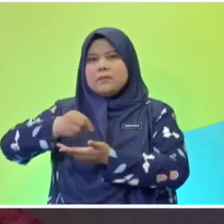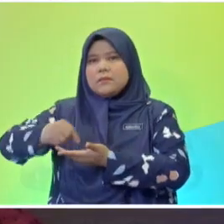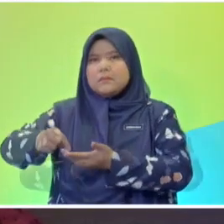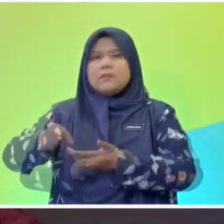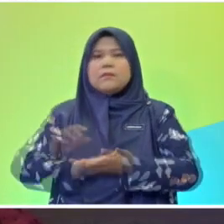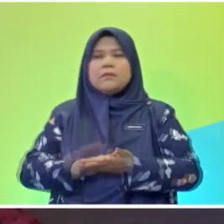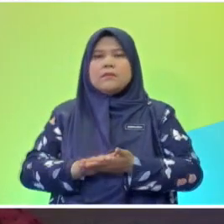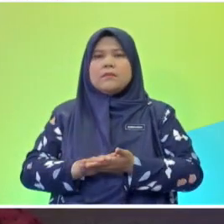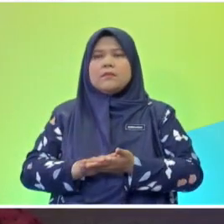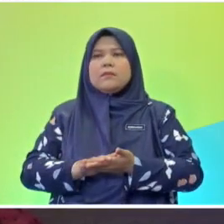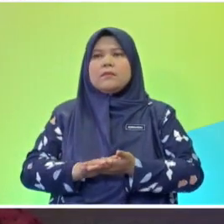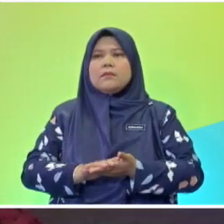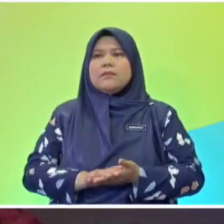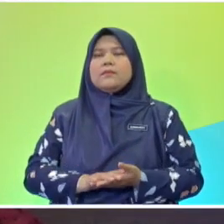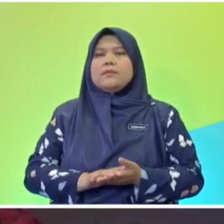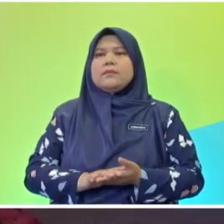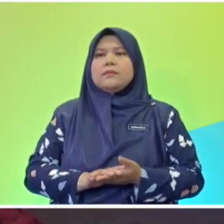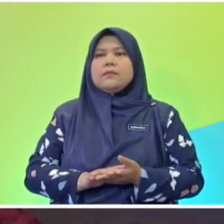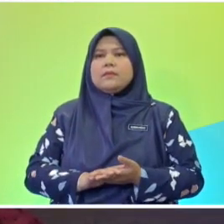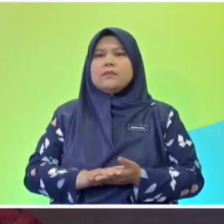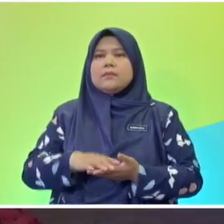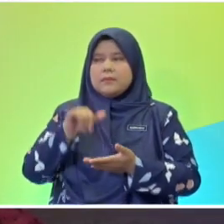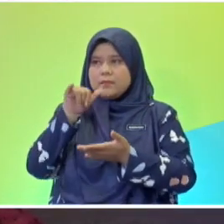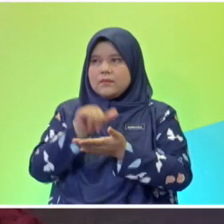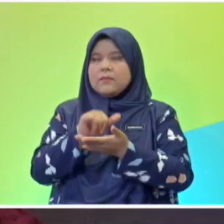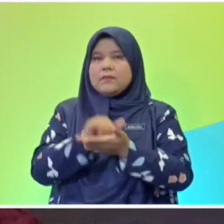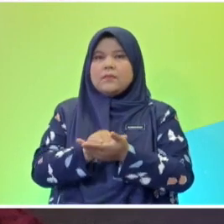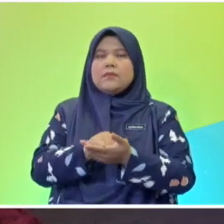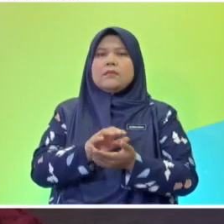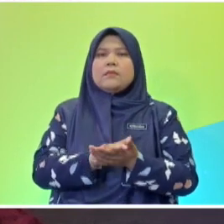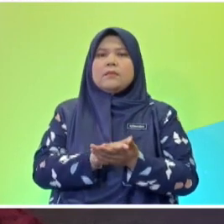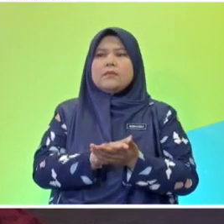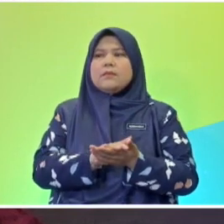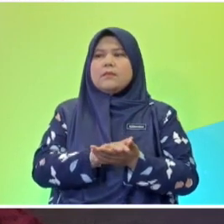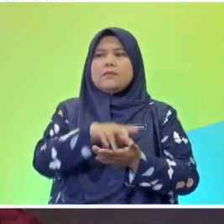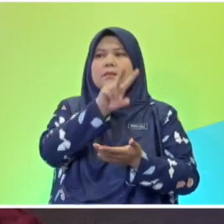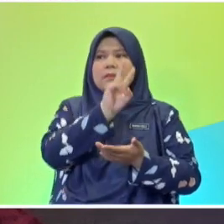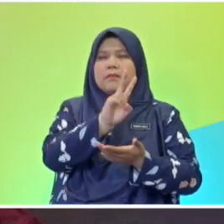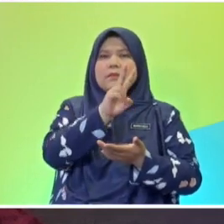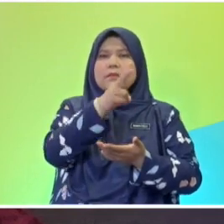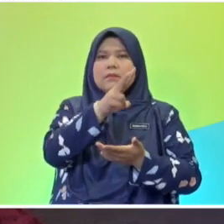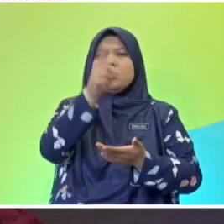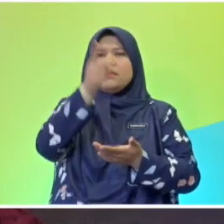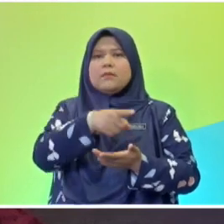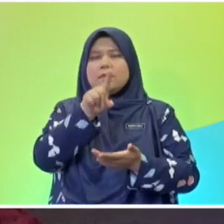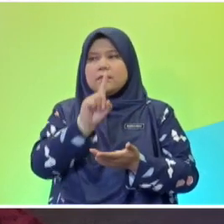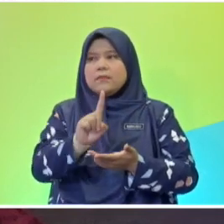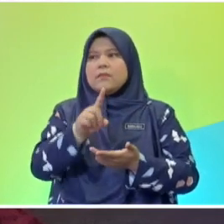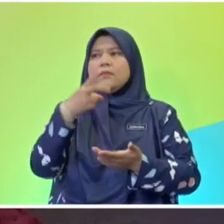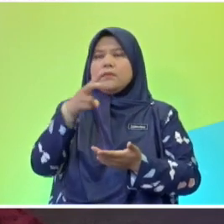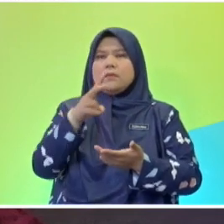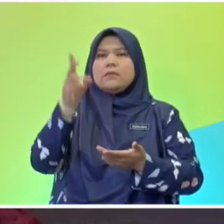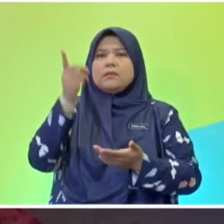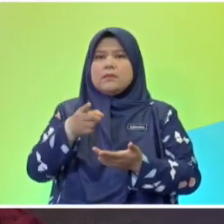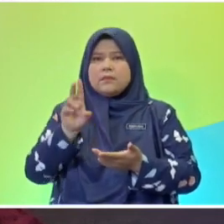right. All right. So these are there you go. So 12/1 and 12/2. All right. Thank you so much for answering